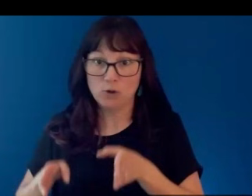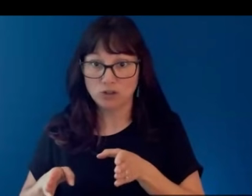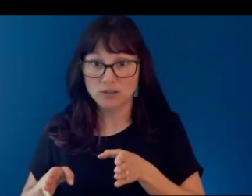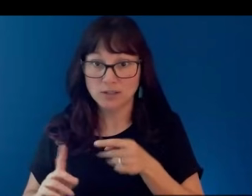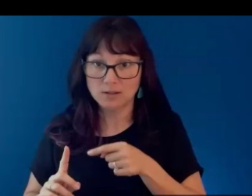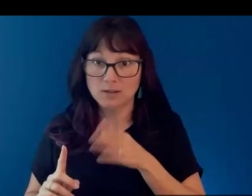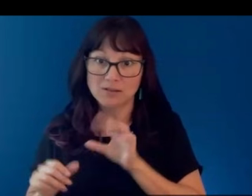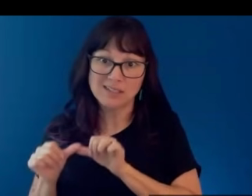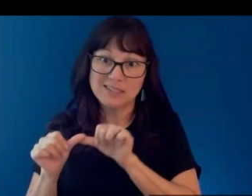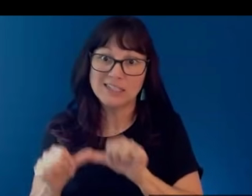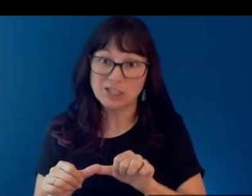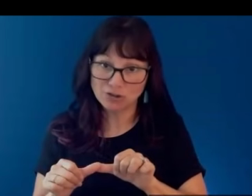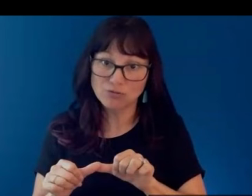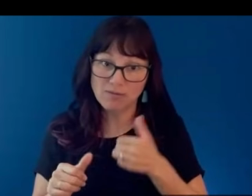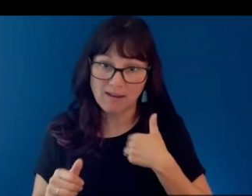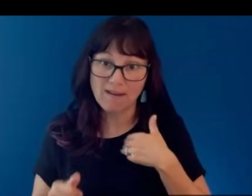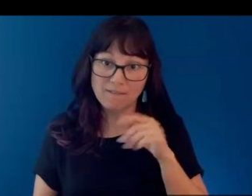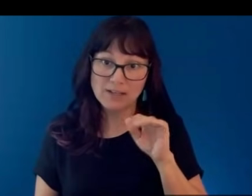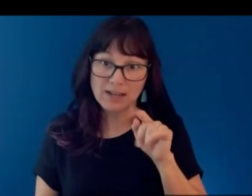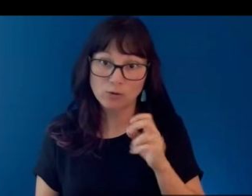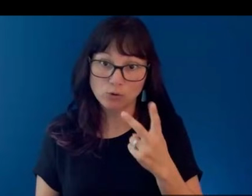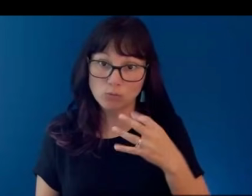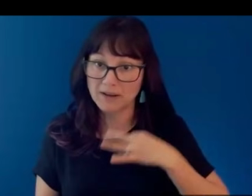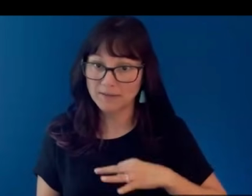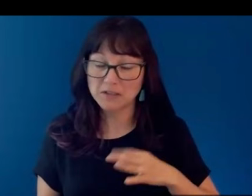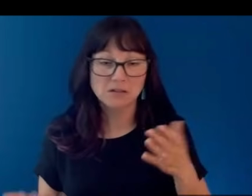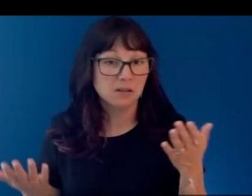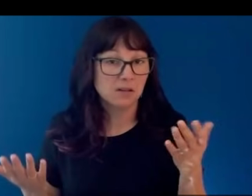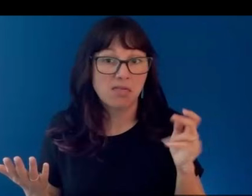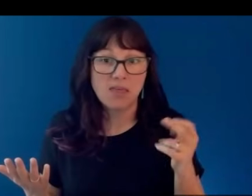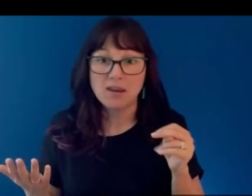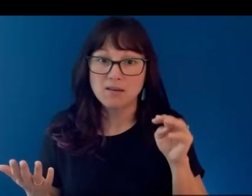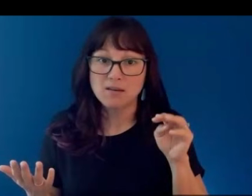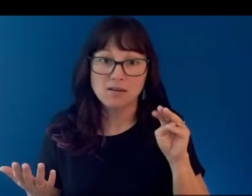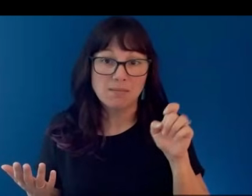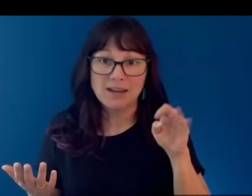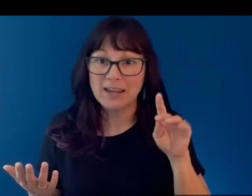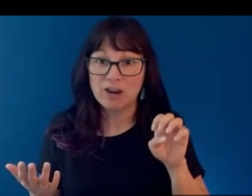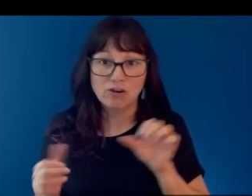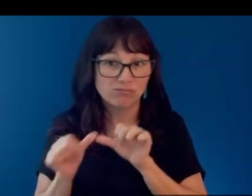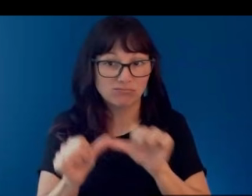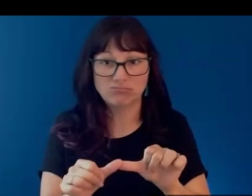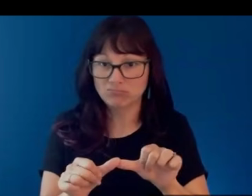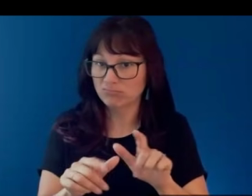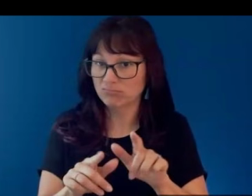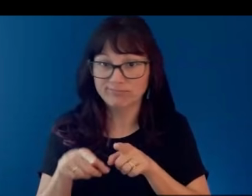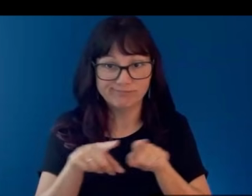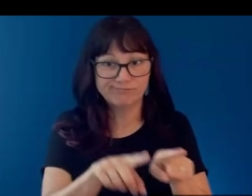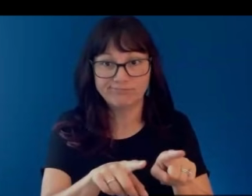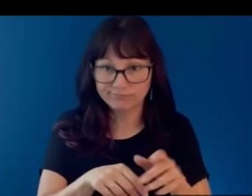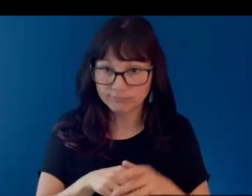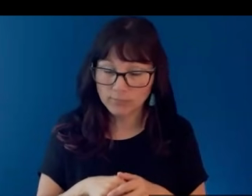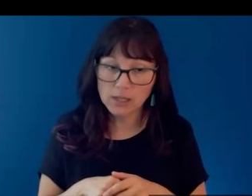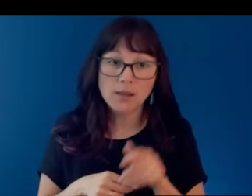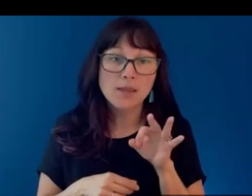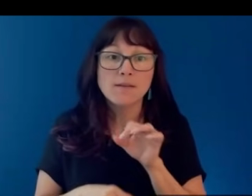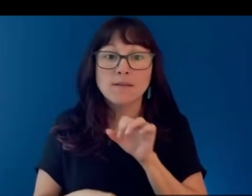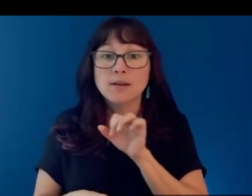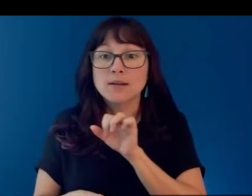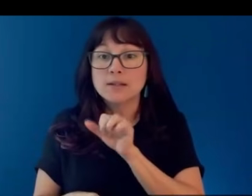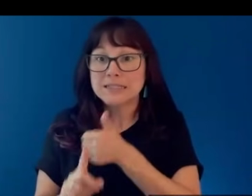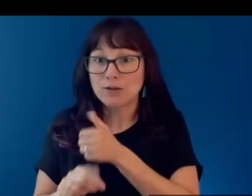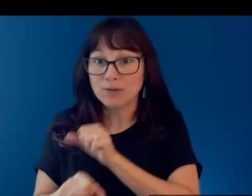to continue to receive Title II benefits, then Medicare continues. When self-employment is not at